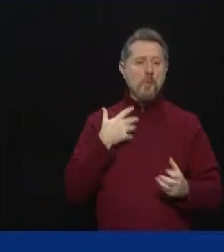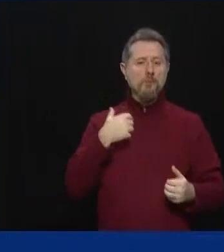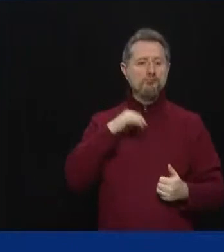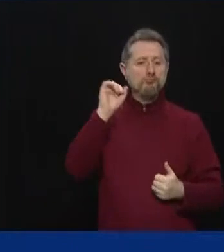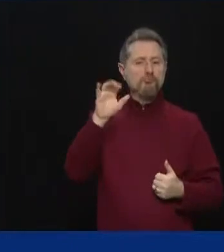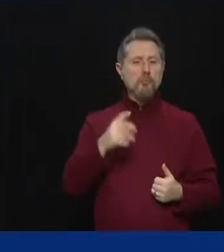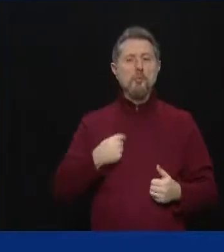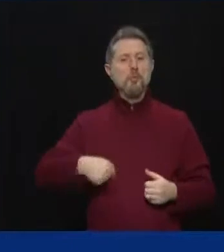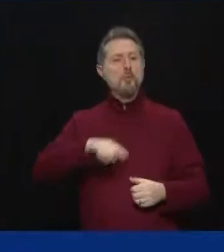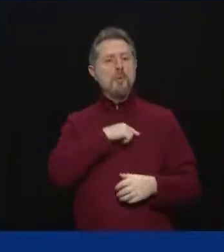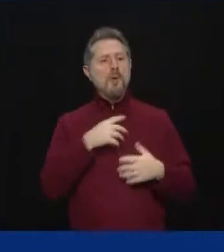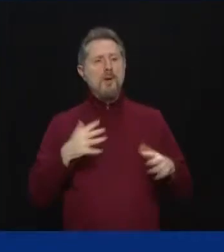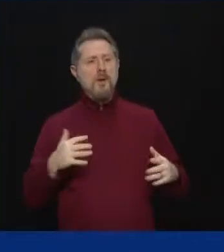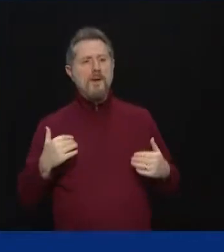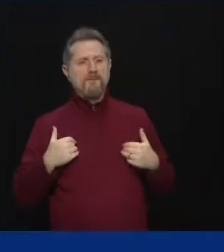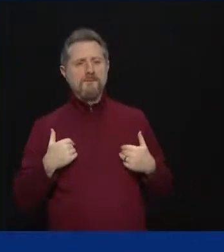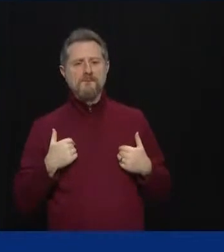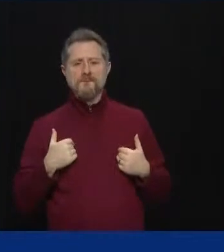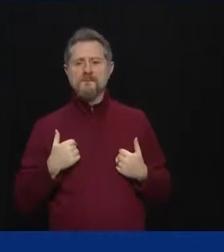at